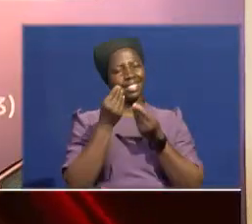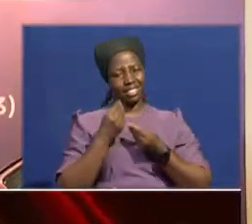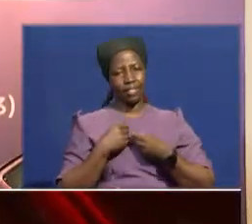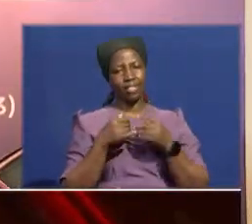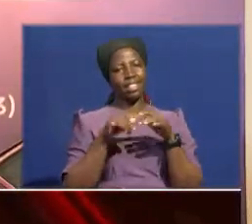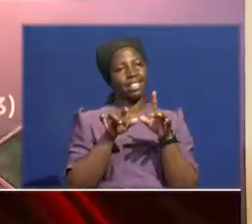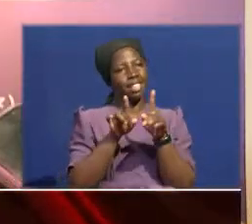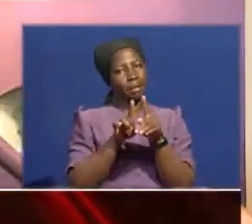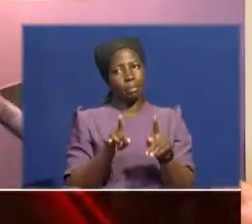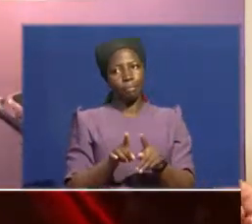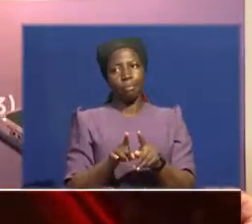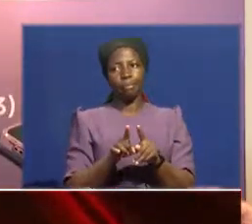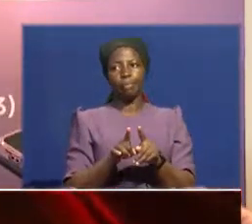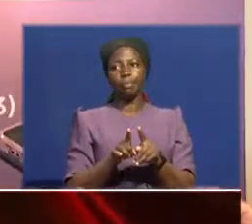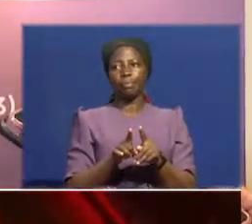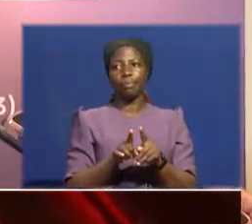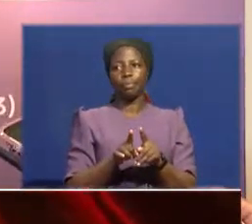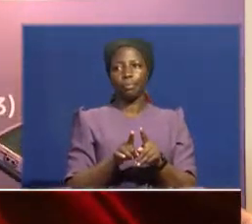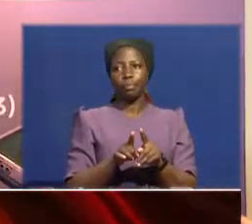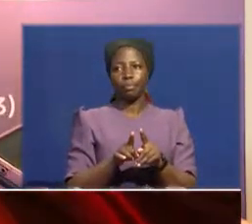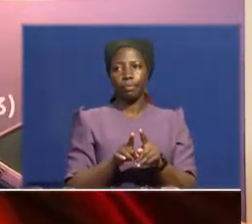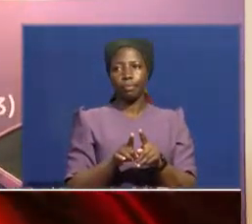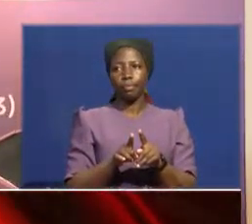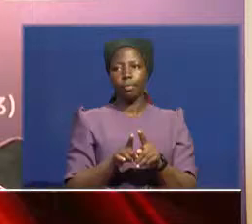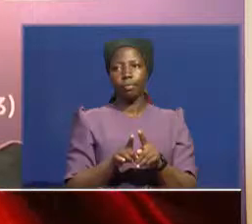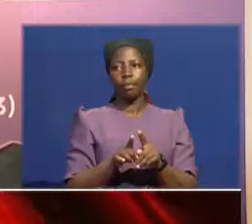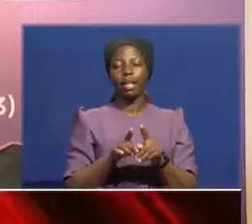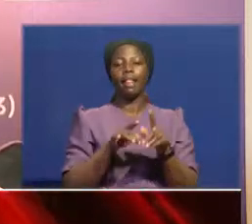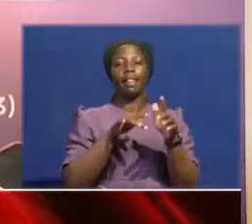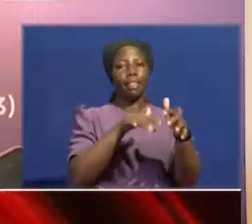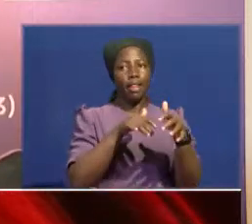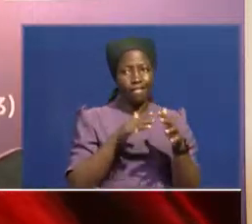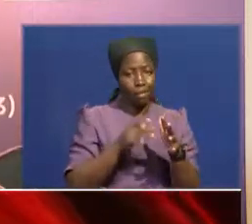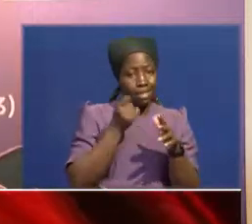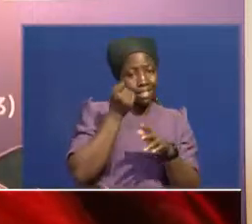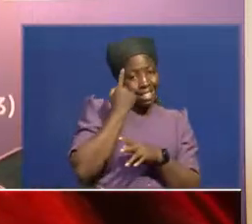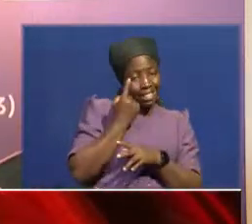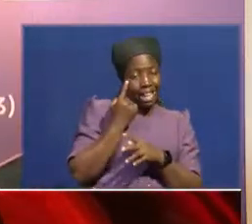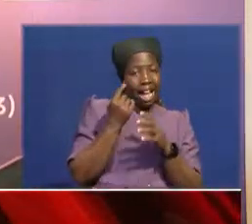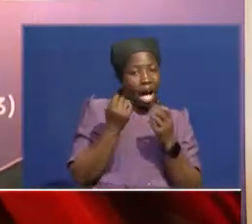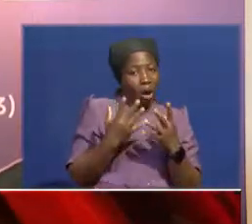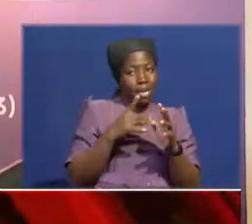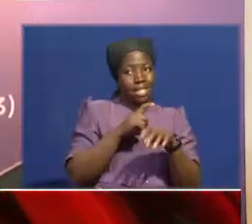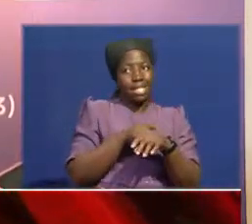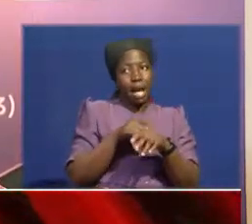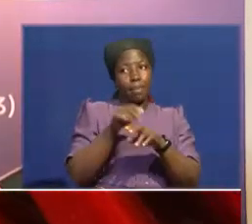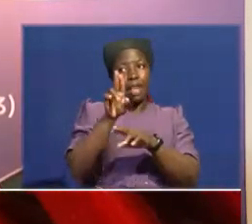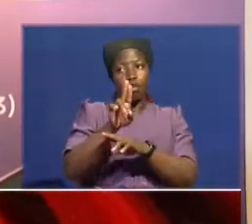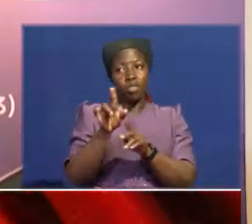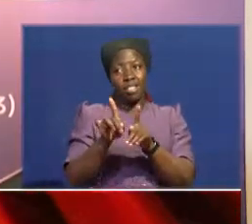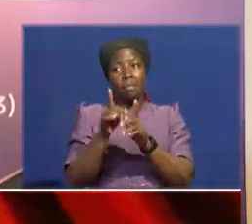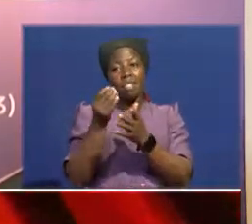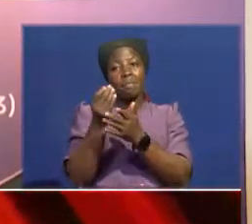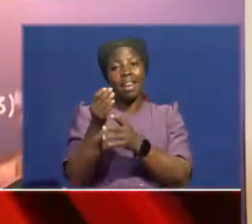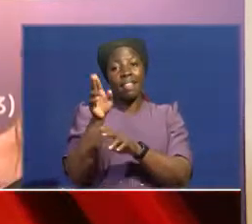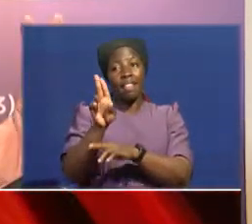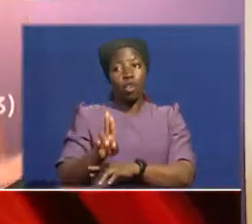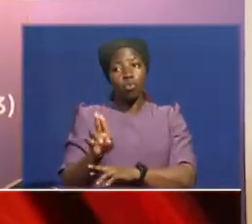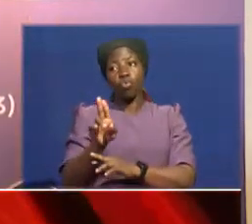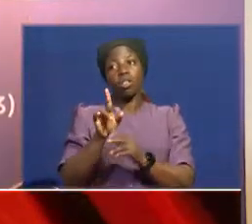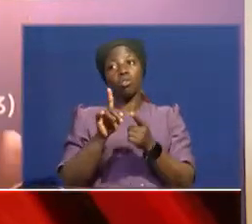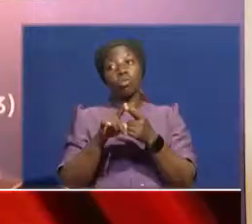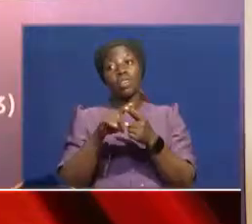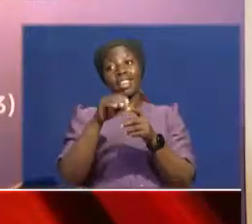the overall impacts are things that our farmers already know. The farmers understand how much time they are spending and how much money they are also spending